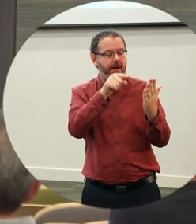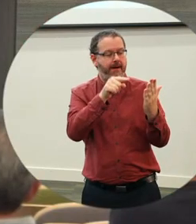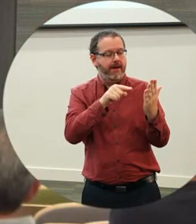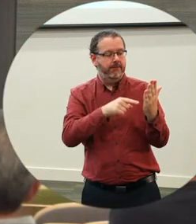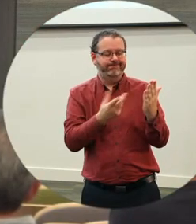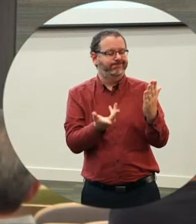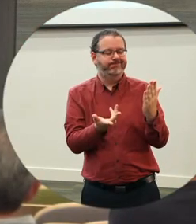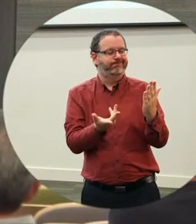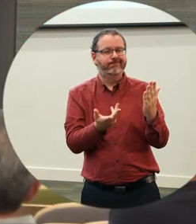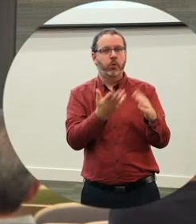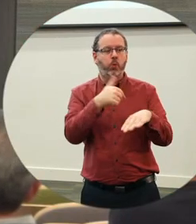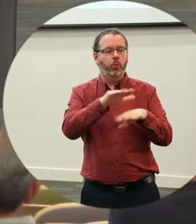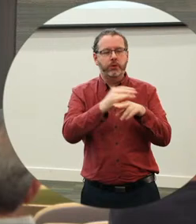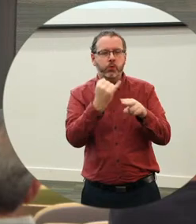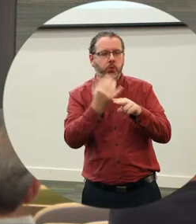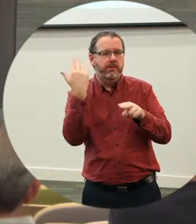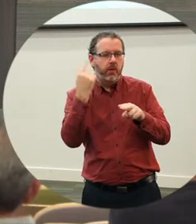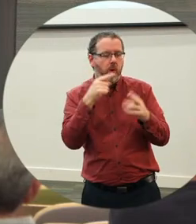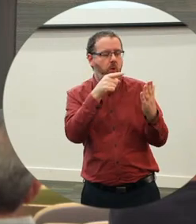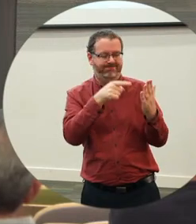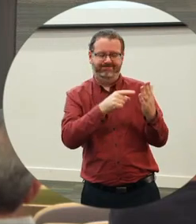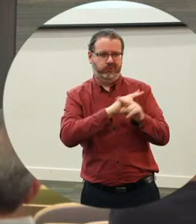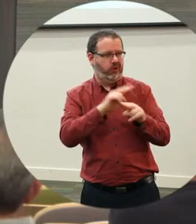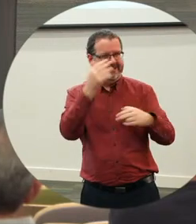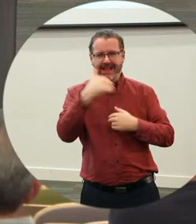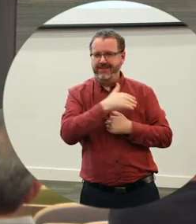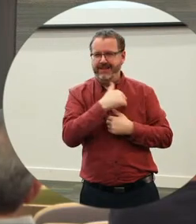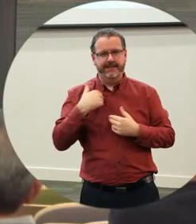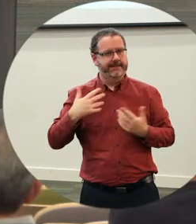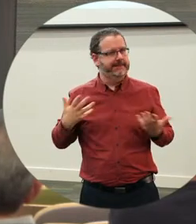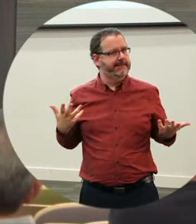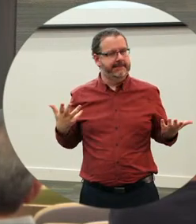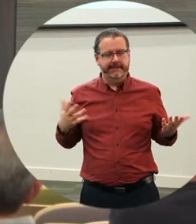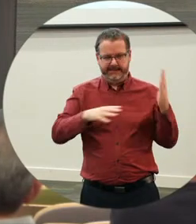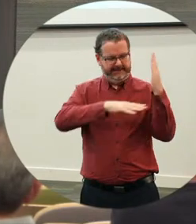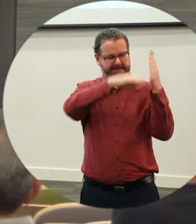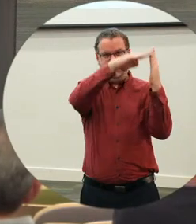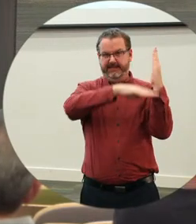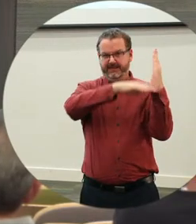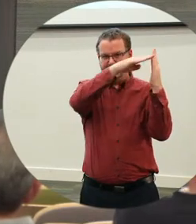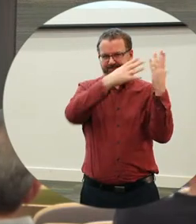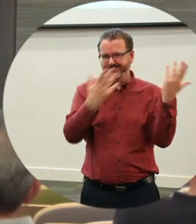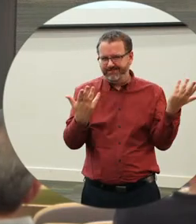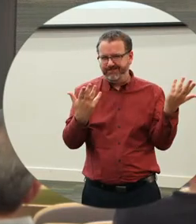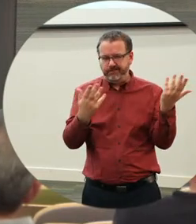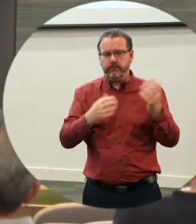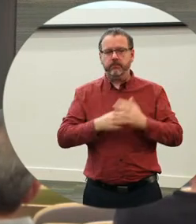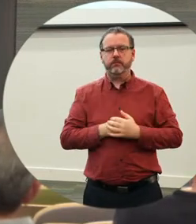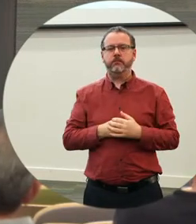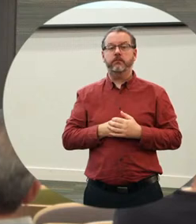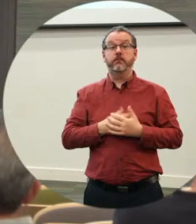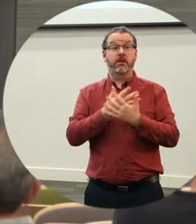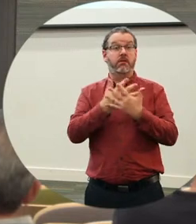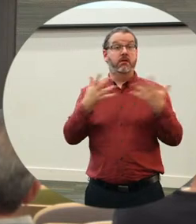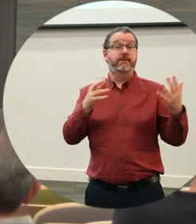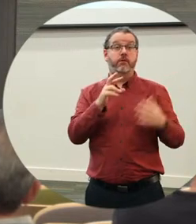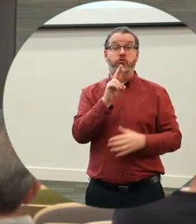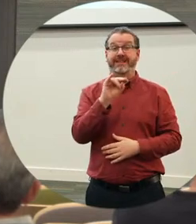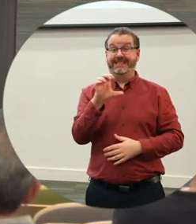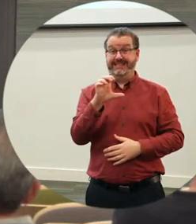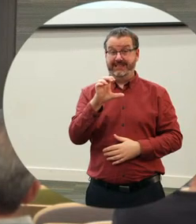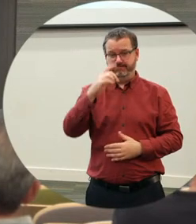school that they weren't Roman Catholics. A lot of the RIC men who left